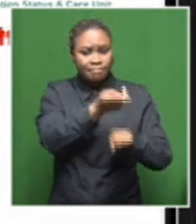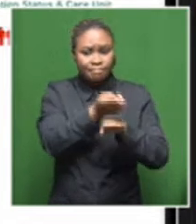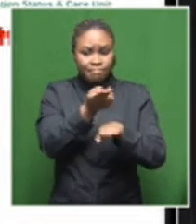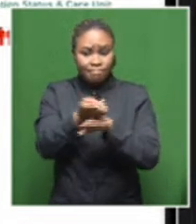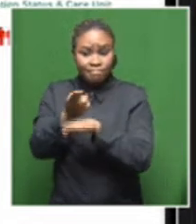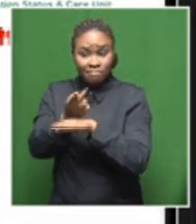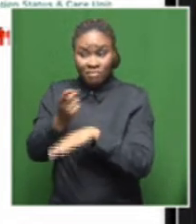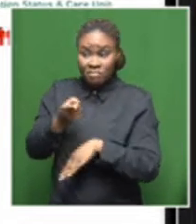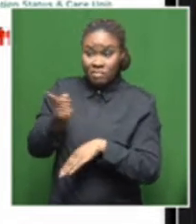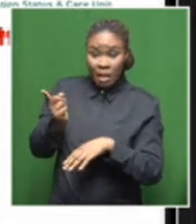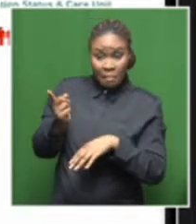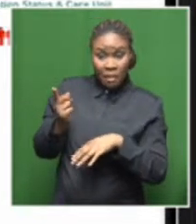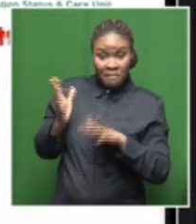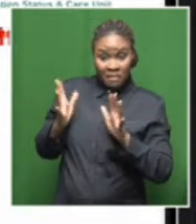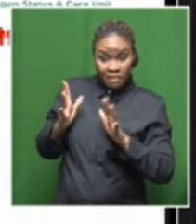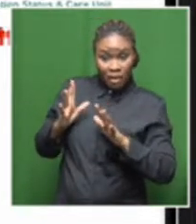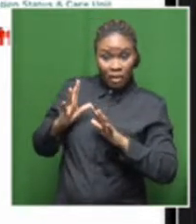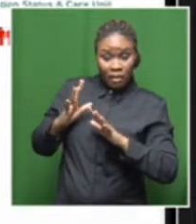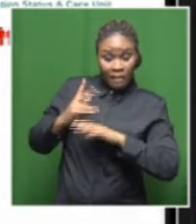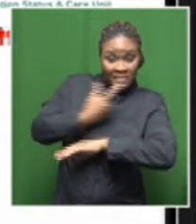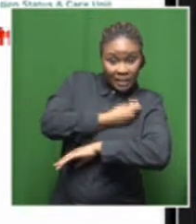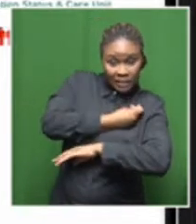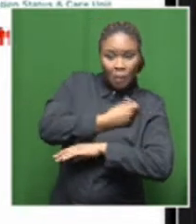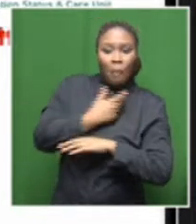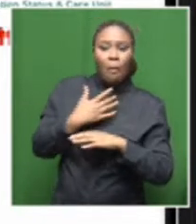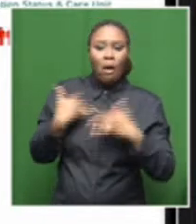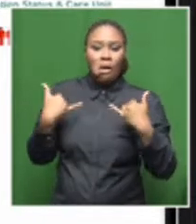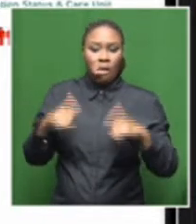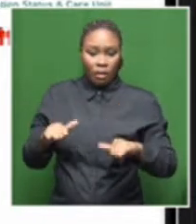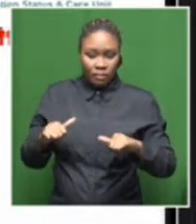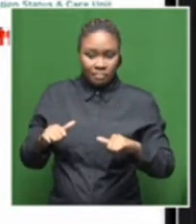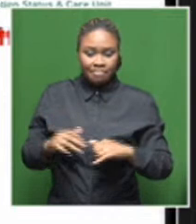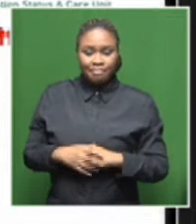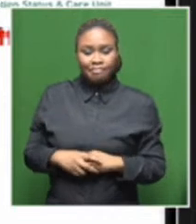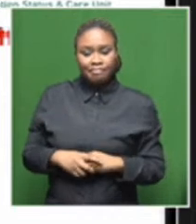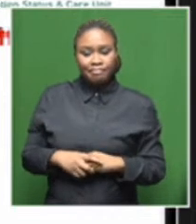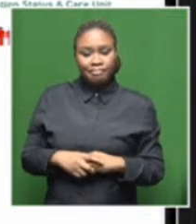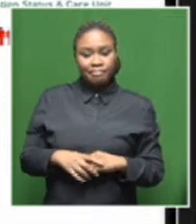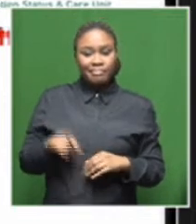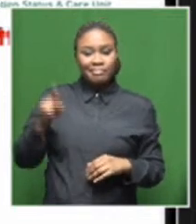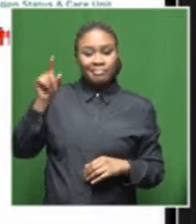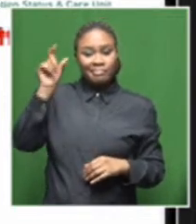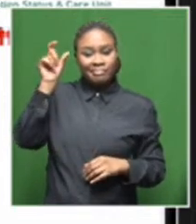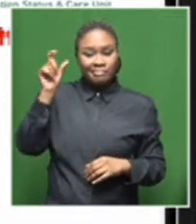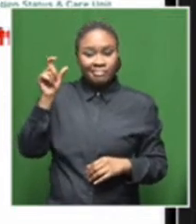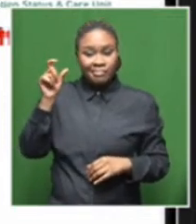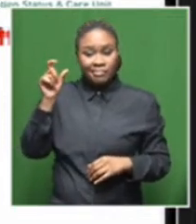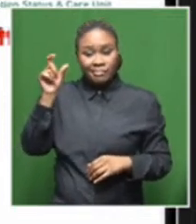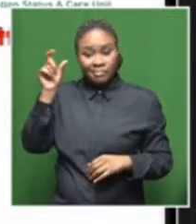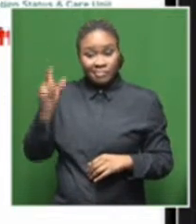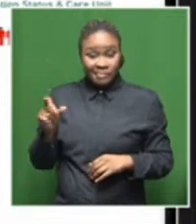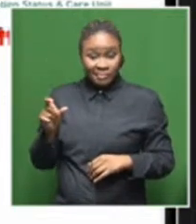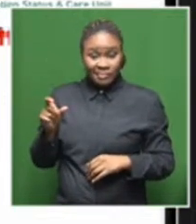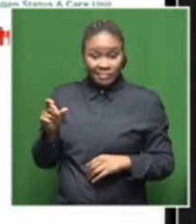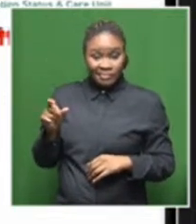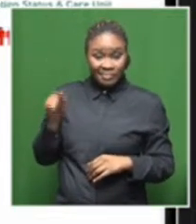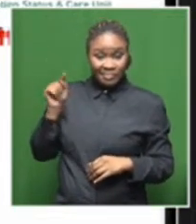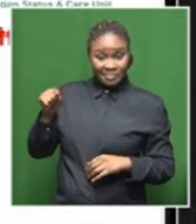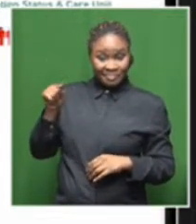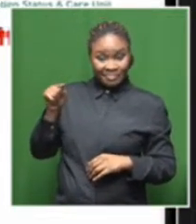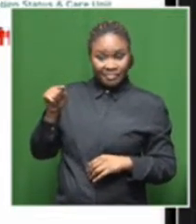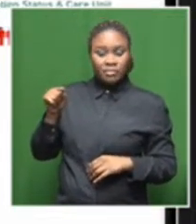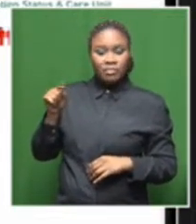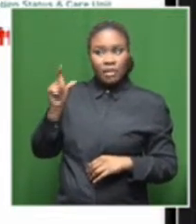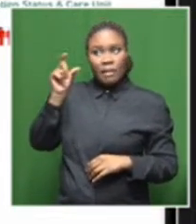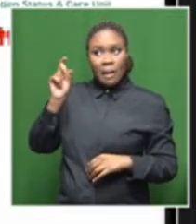the public dashboard, you can filter and look at using these tabs on the left-hand side. You can select what you want to look at